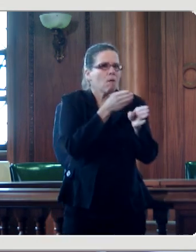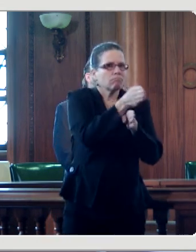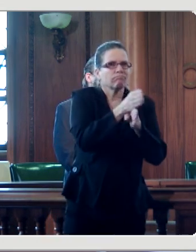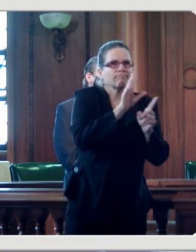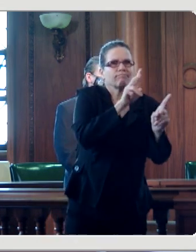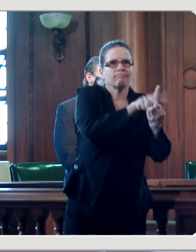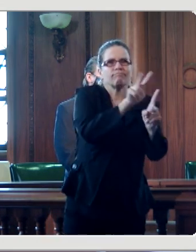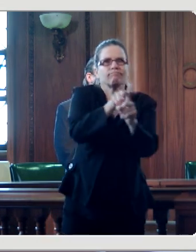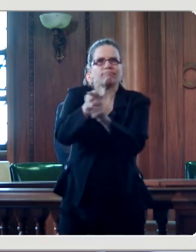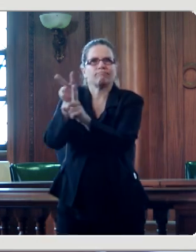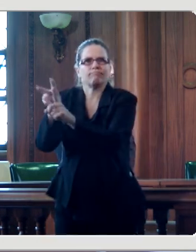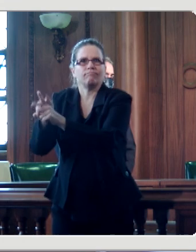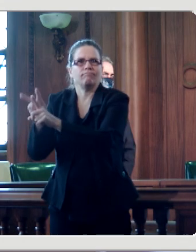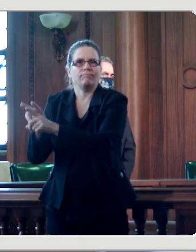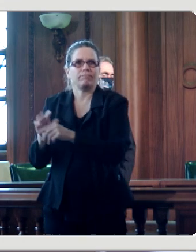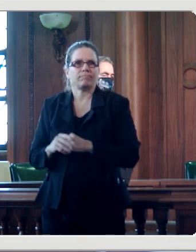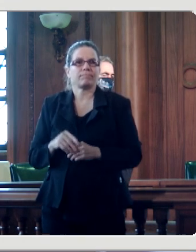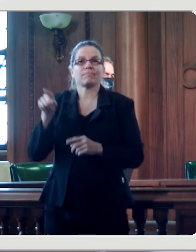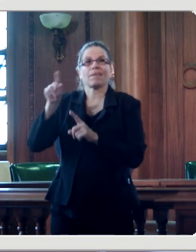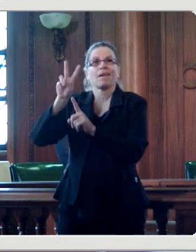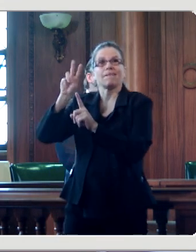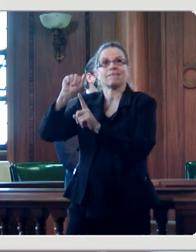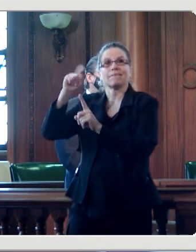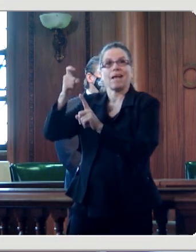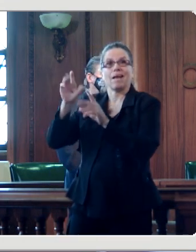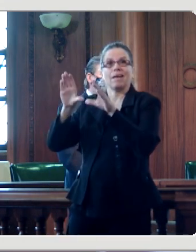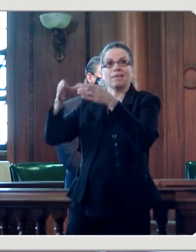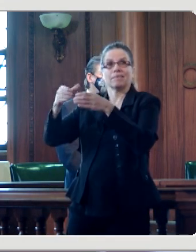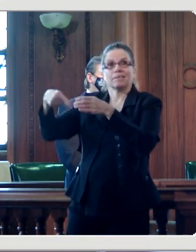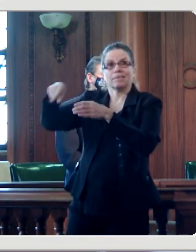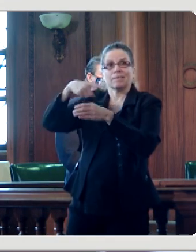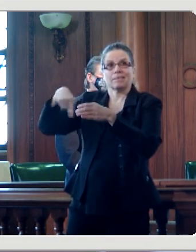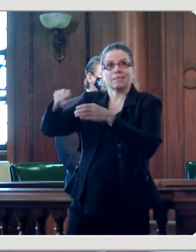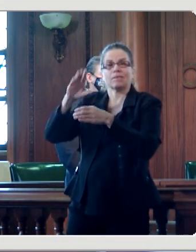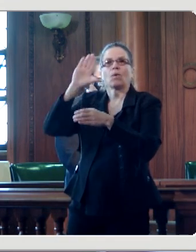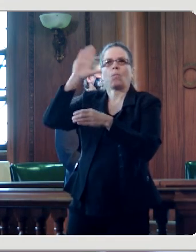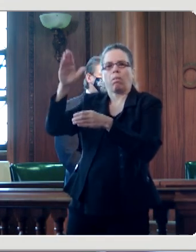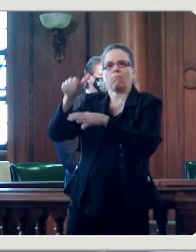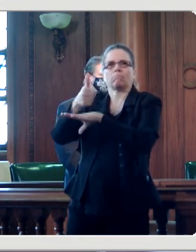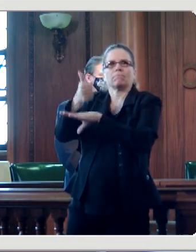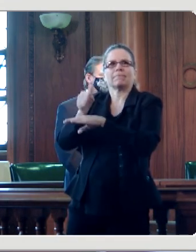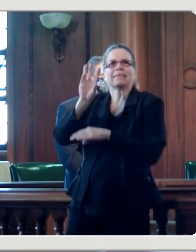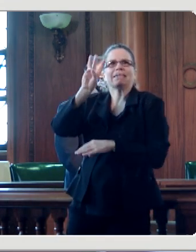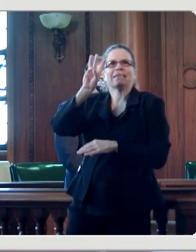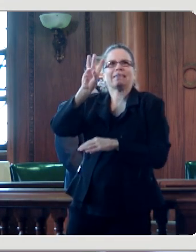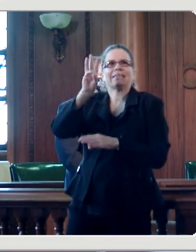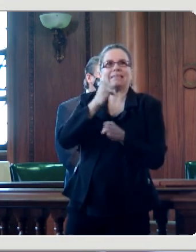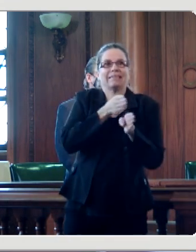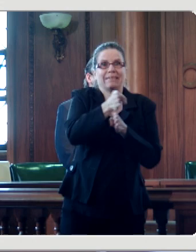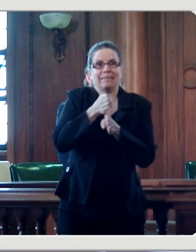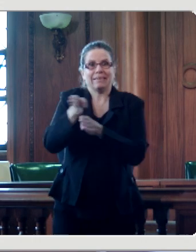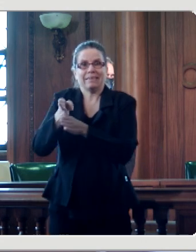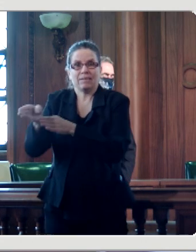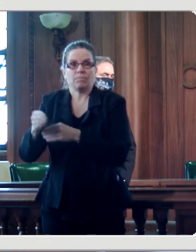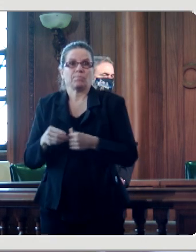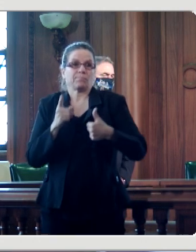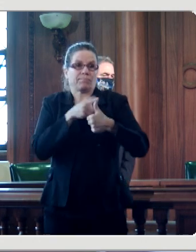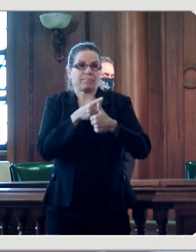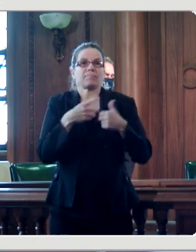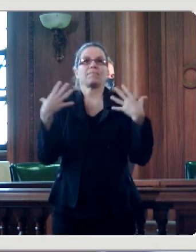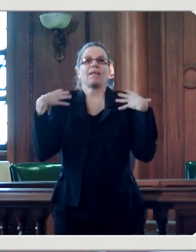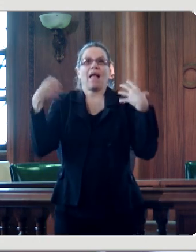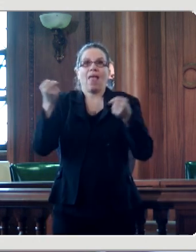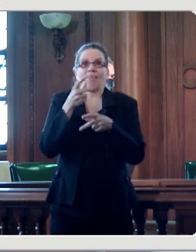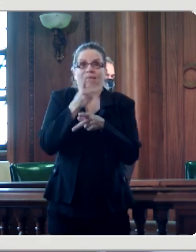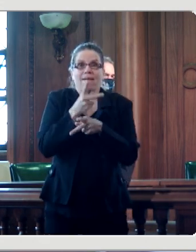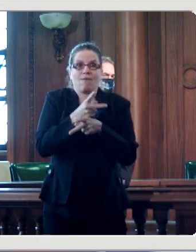with the VAX Force. One will be healthcare, which will underscore medical and